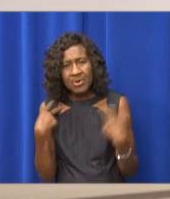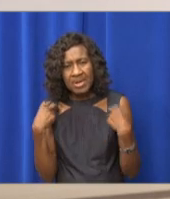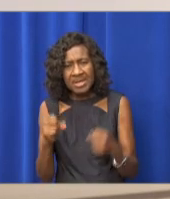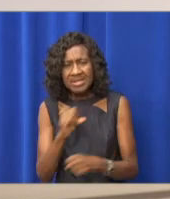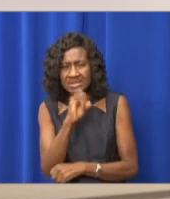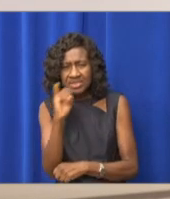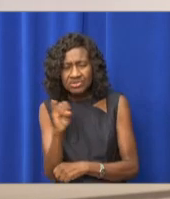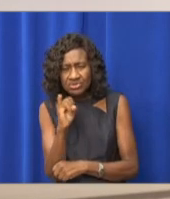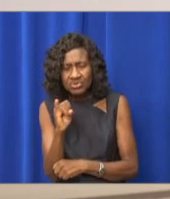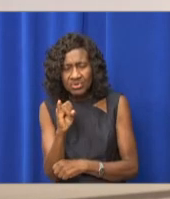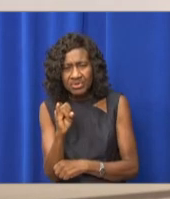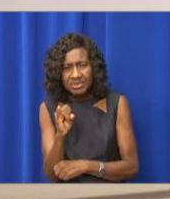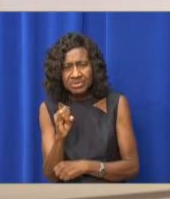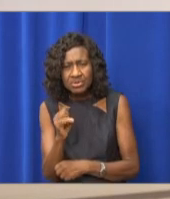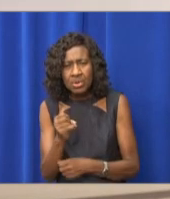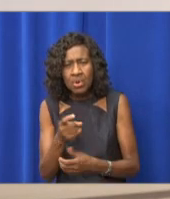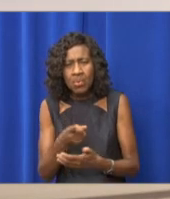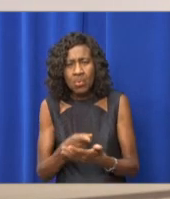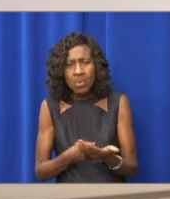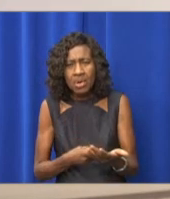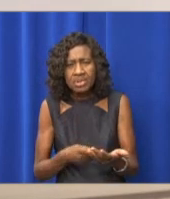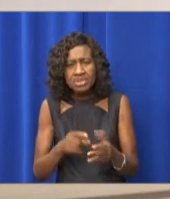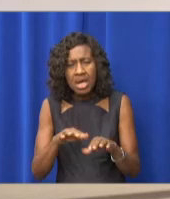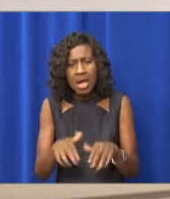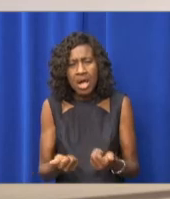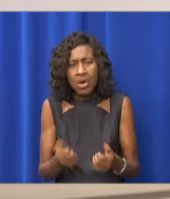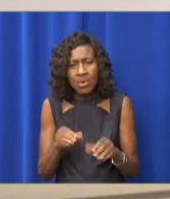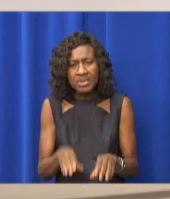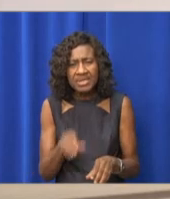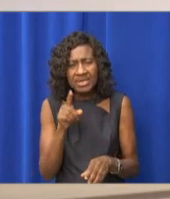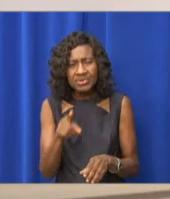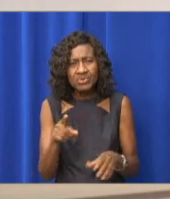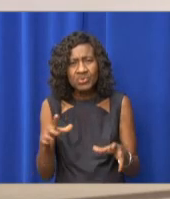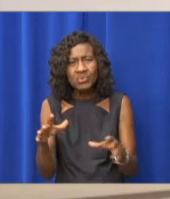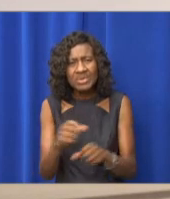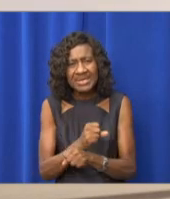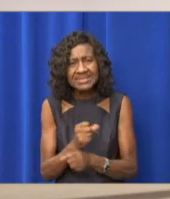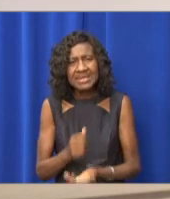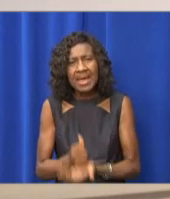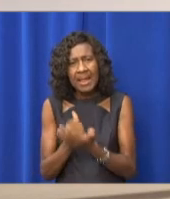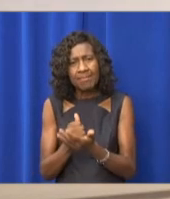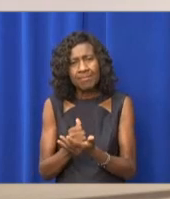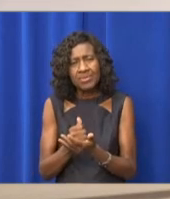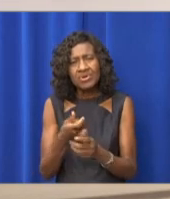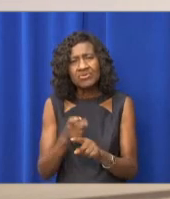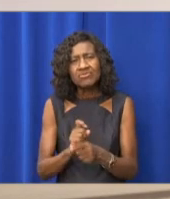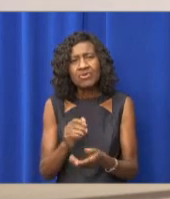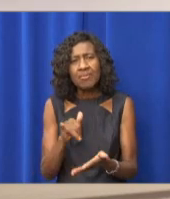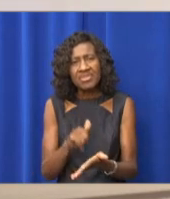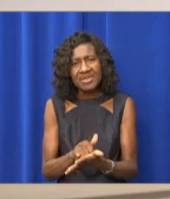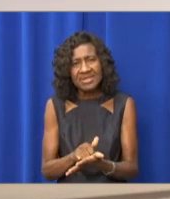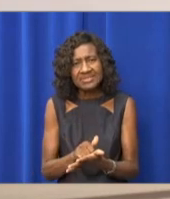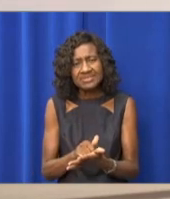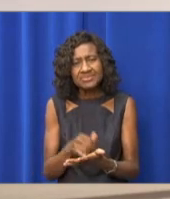to access that assistance? Do you have that information readily available?